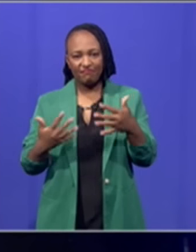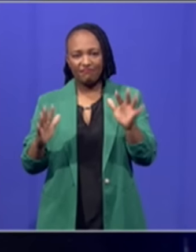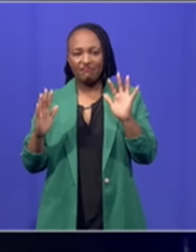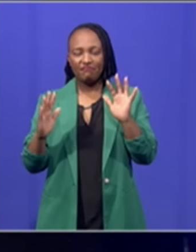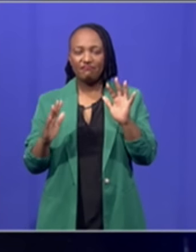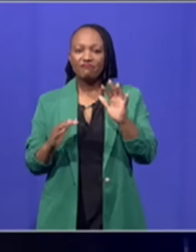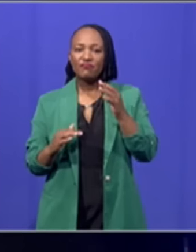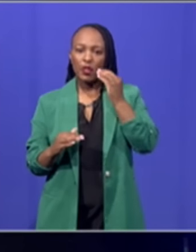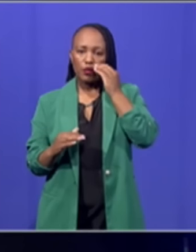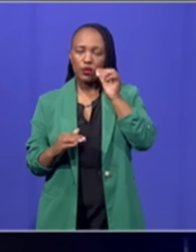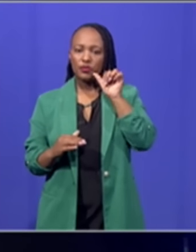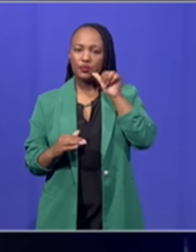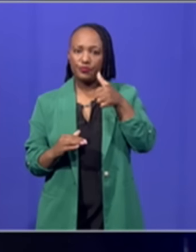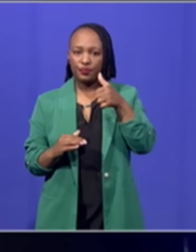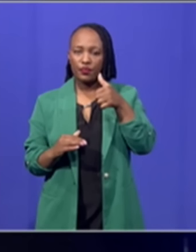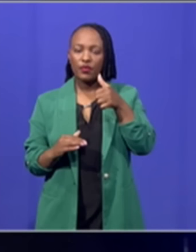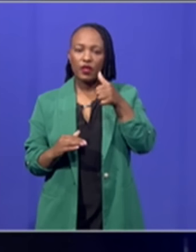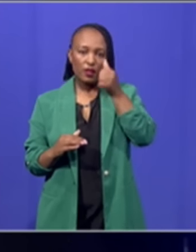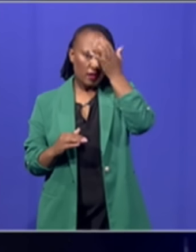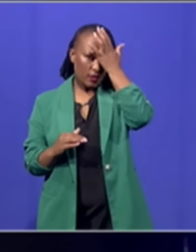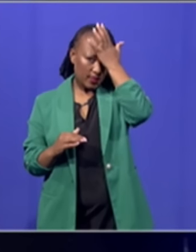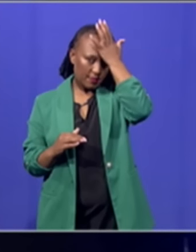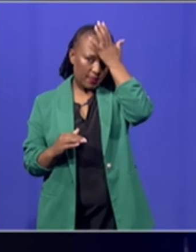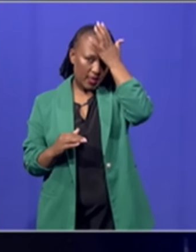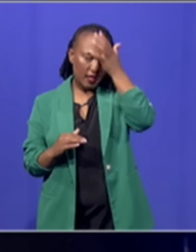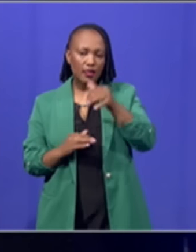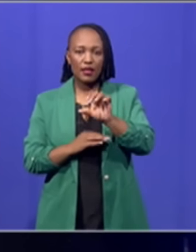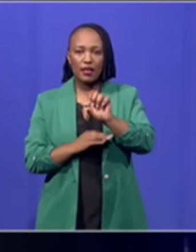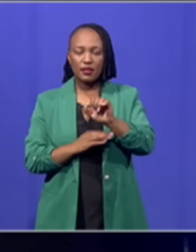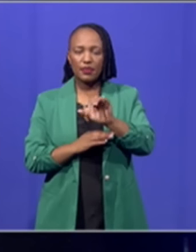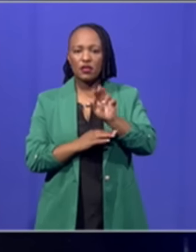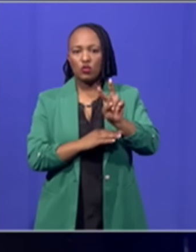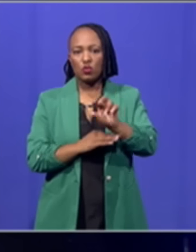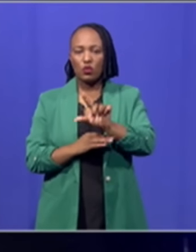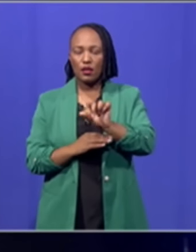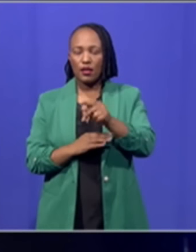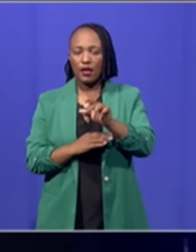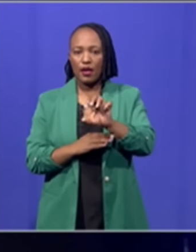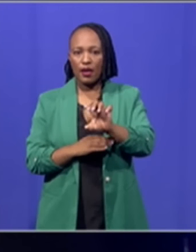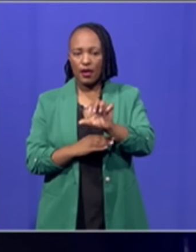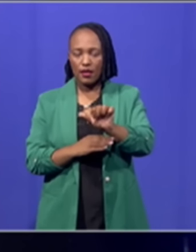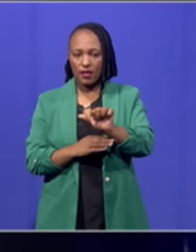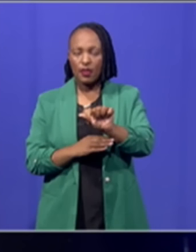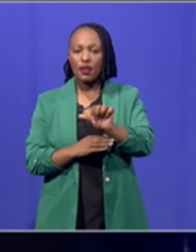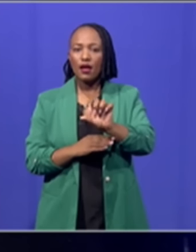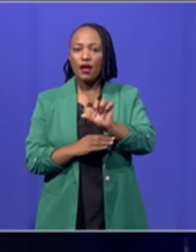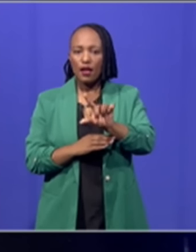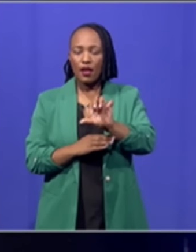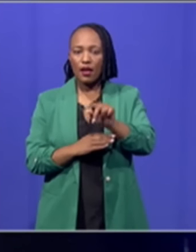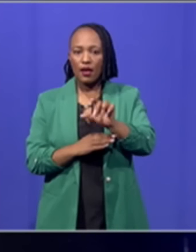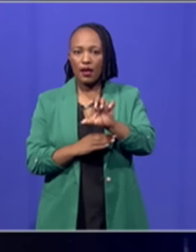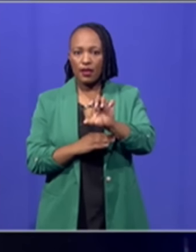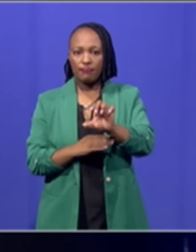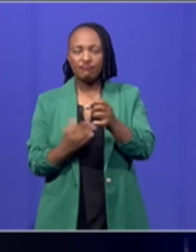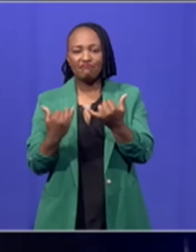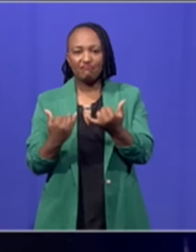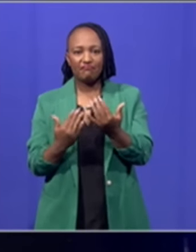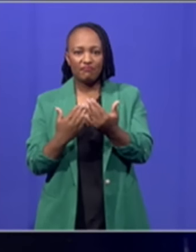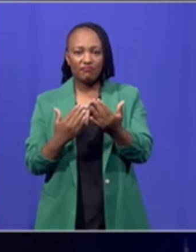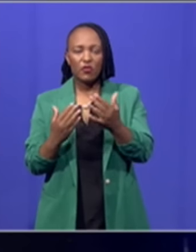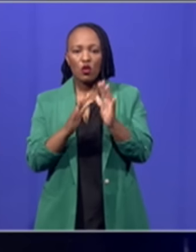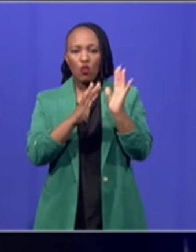ano dikgang tse di latelang tsa Sepedi di latela ka moso mo SABC 2 le SABC le hae ga jana ke go tlogela ka ponelepele ya maemo